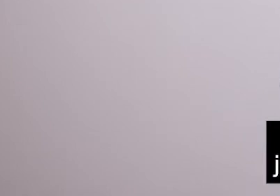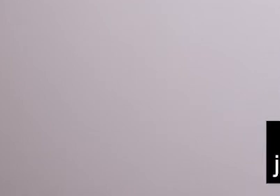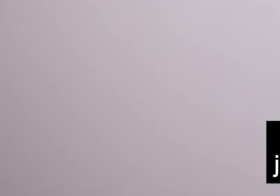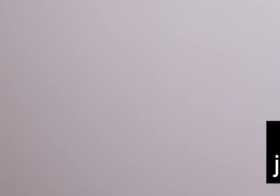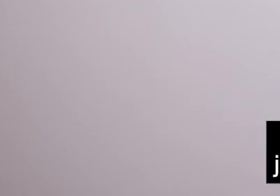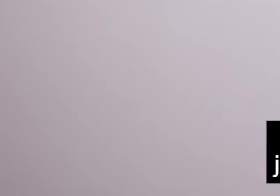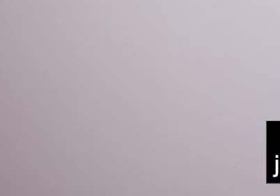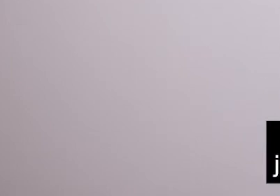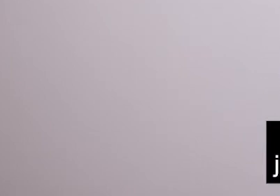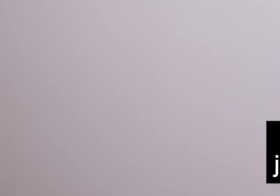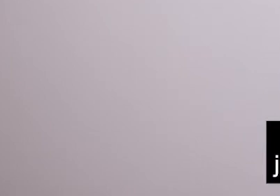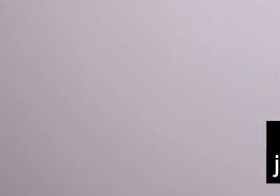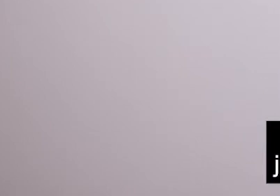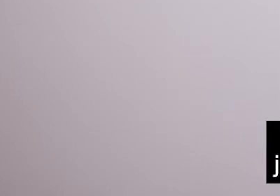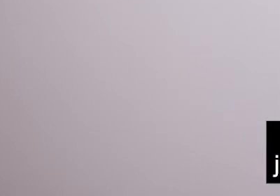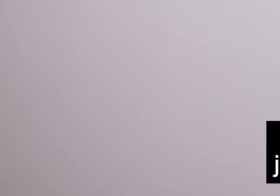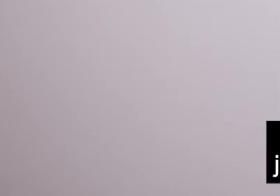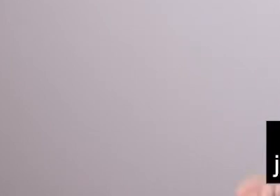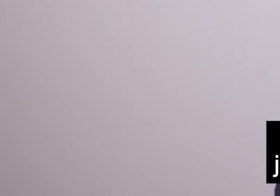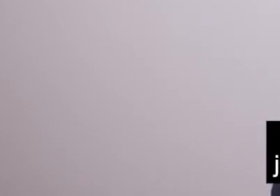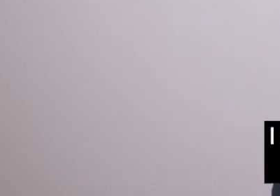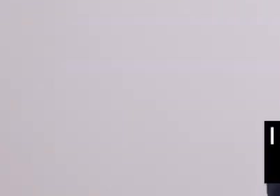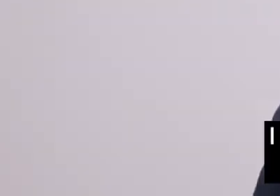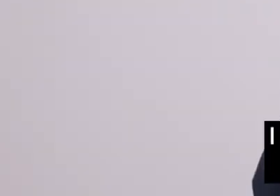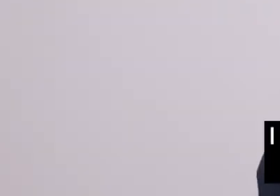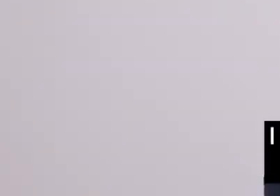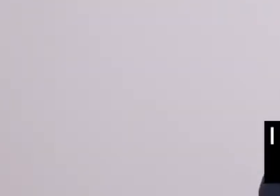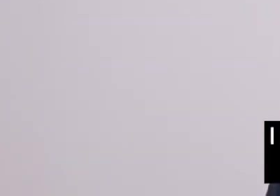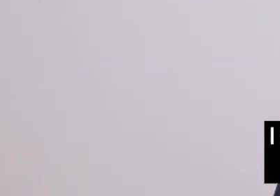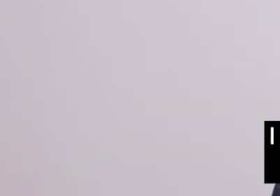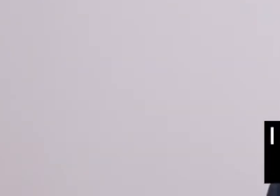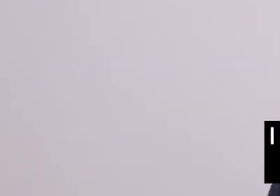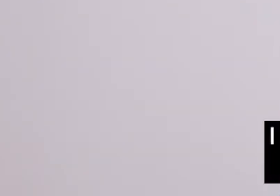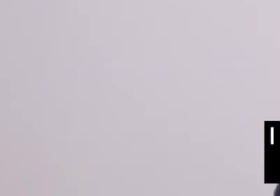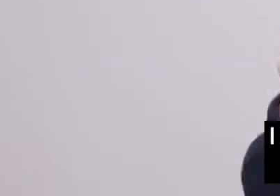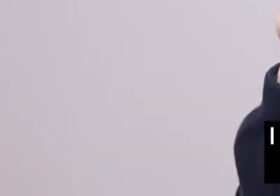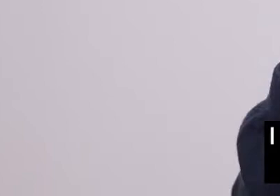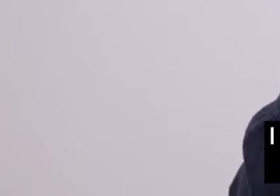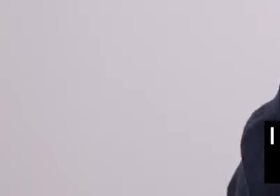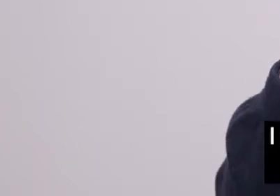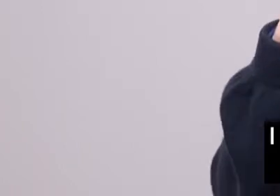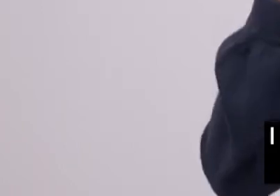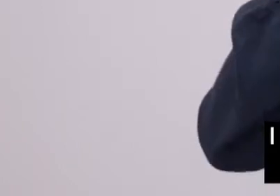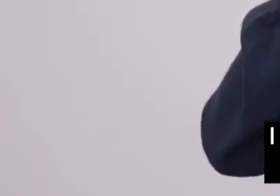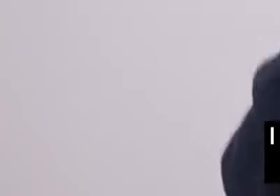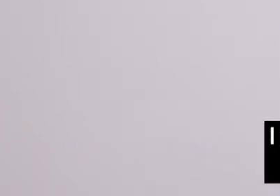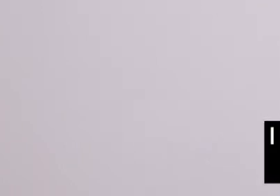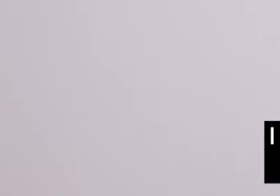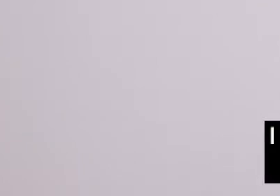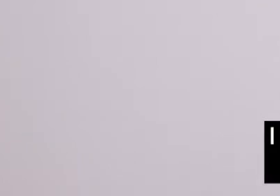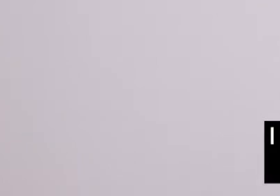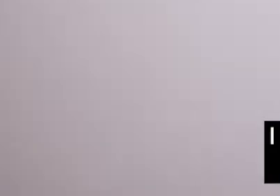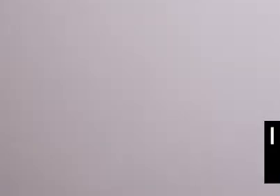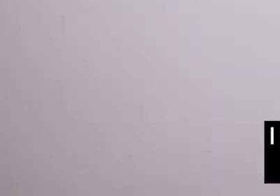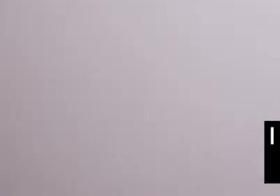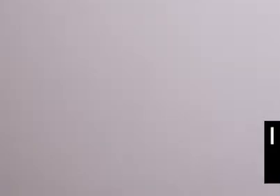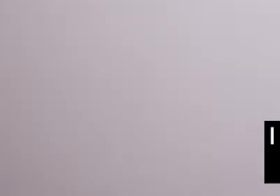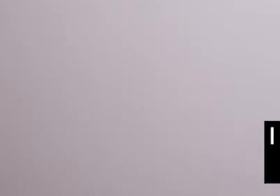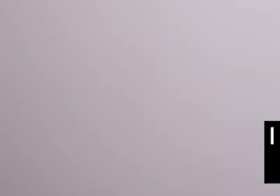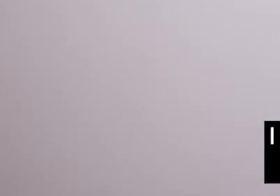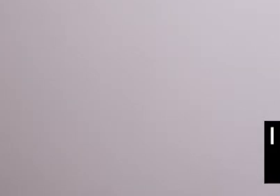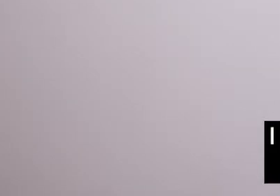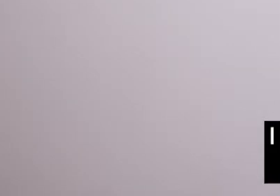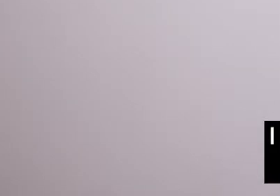the speaker's part just to talk in the microphone. I think some people might think, oh, it's going to